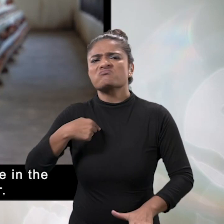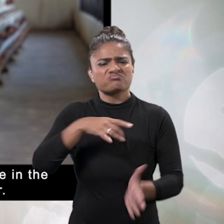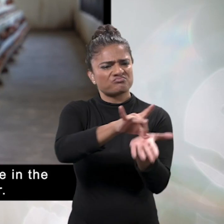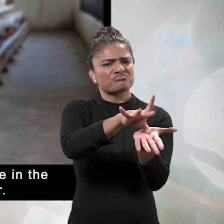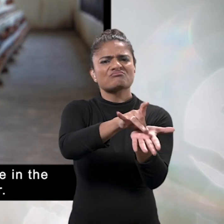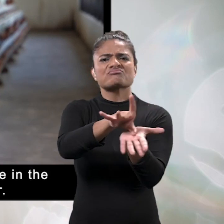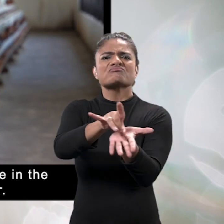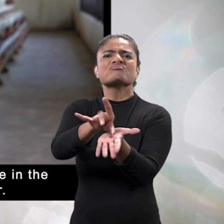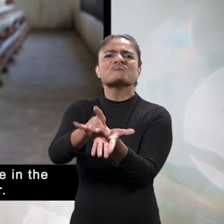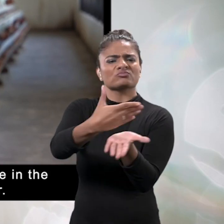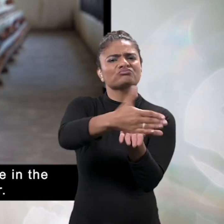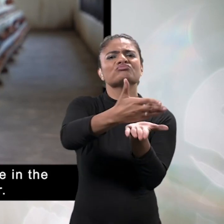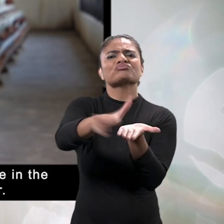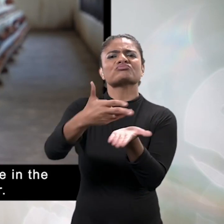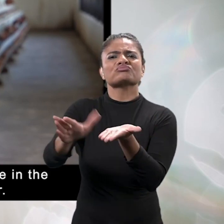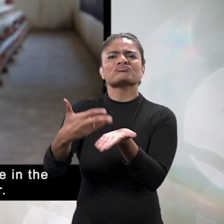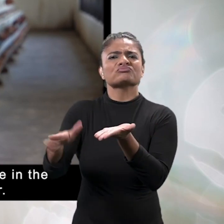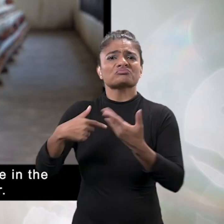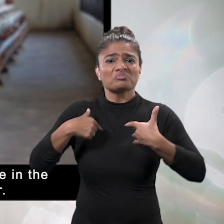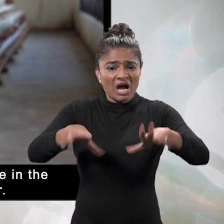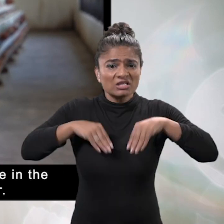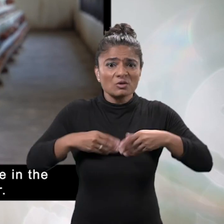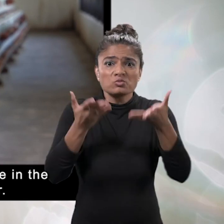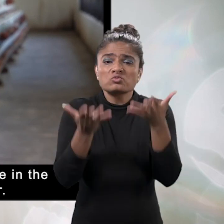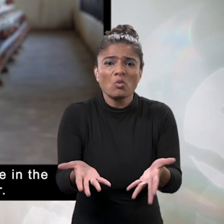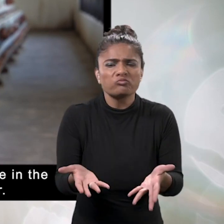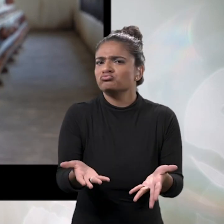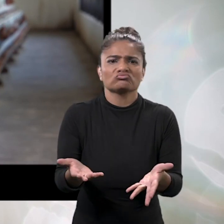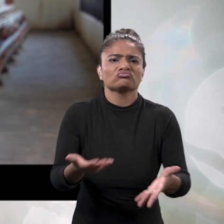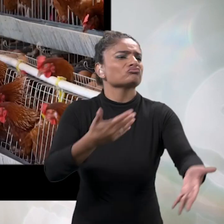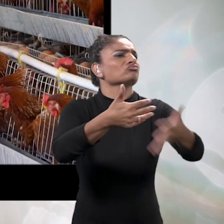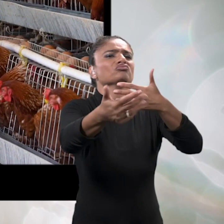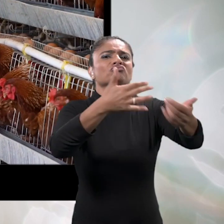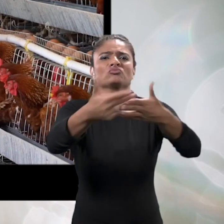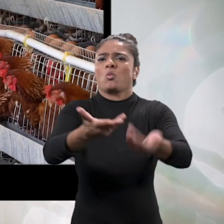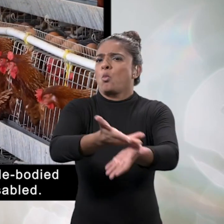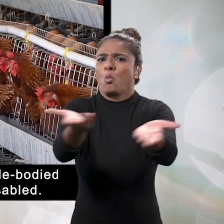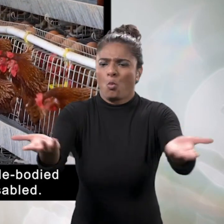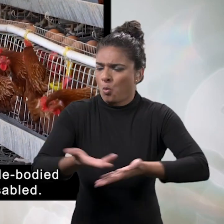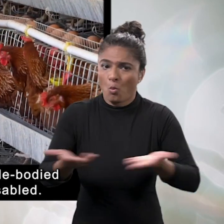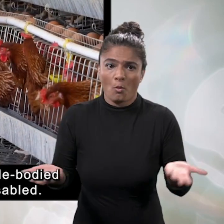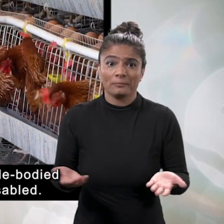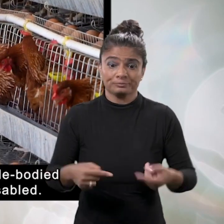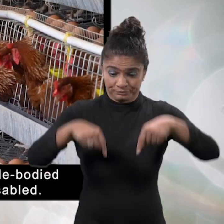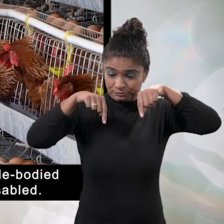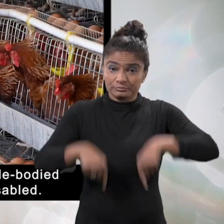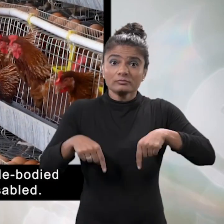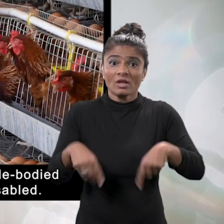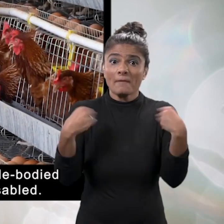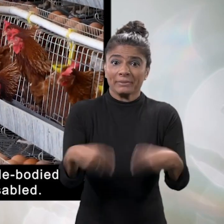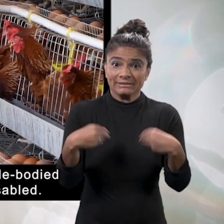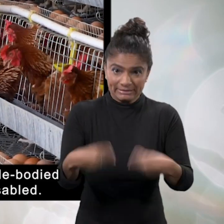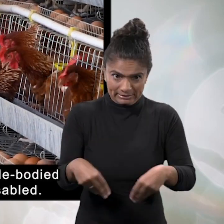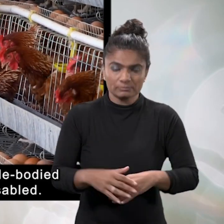noma bebibuka i-disability njengento engaba i-barrier anywhere anyhow, but ke thina njengoba